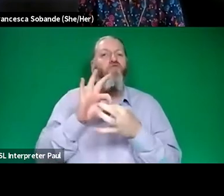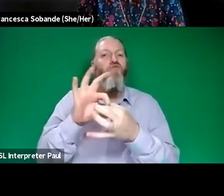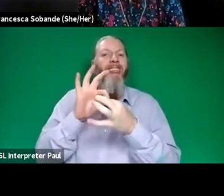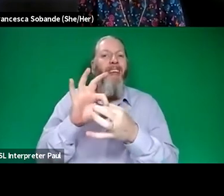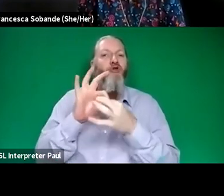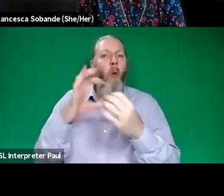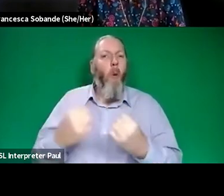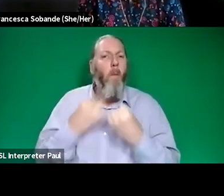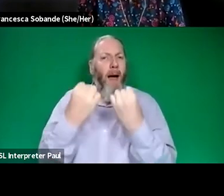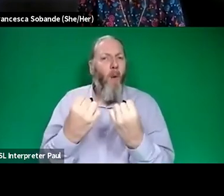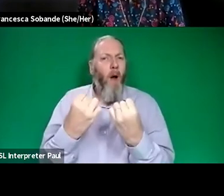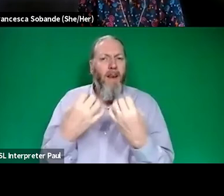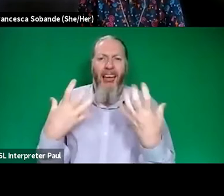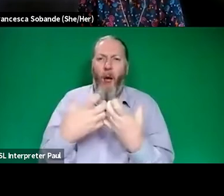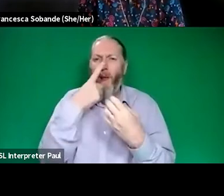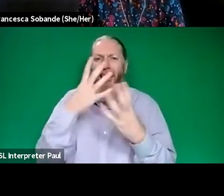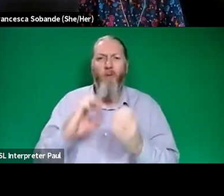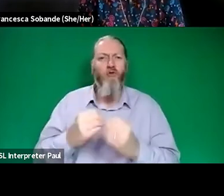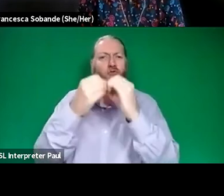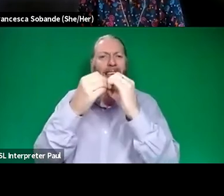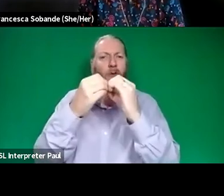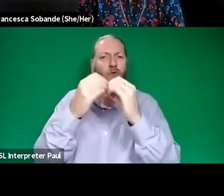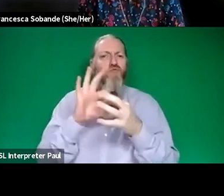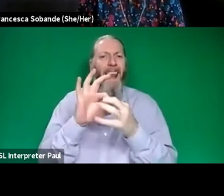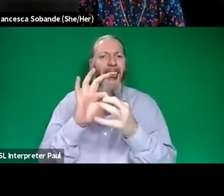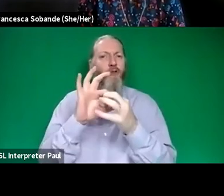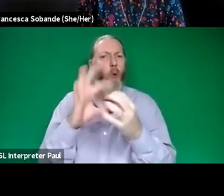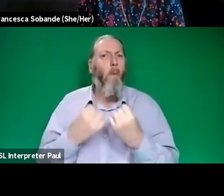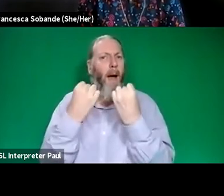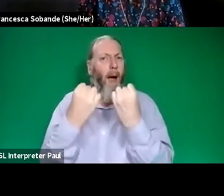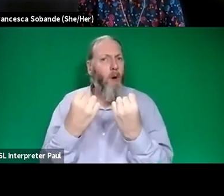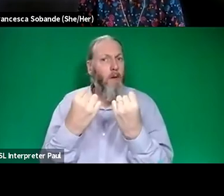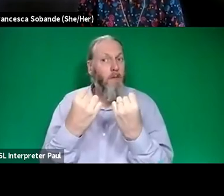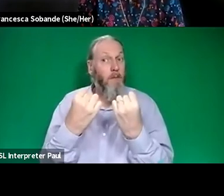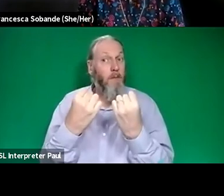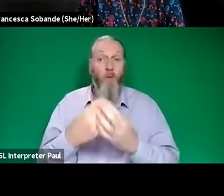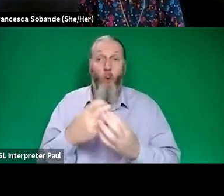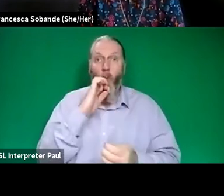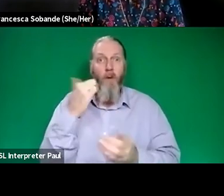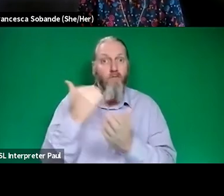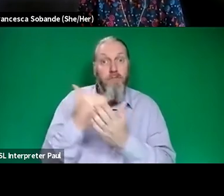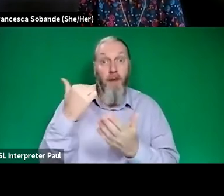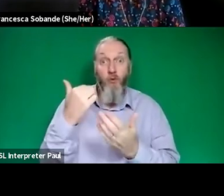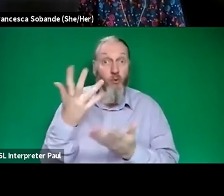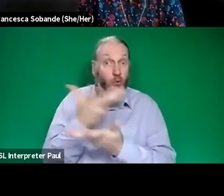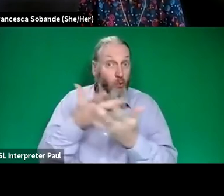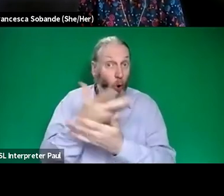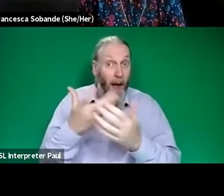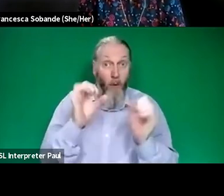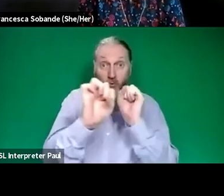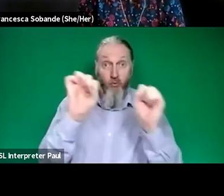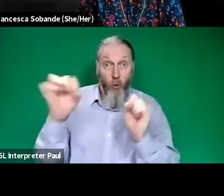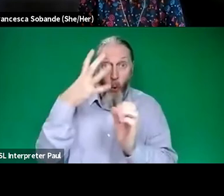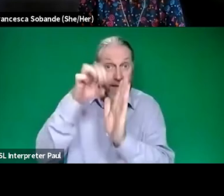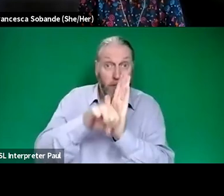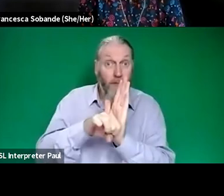have a little bit of time. So it would be great to hear about your experiences, if you're happy to share, about any